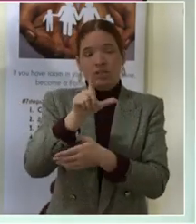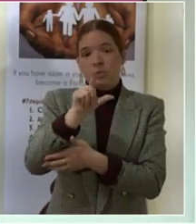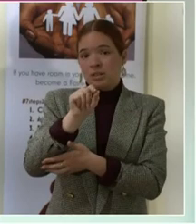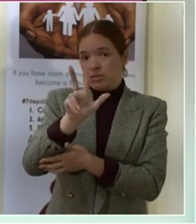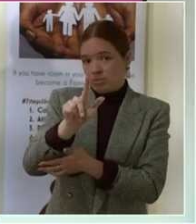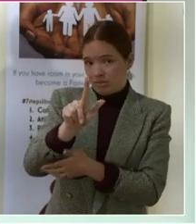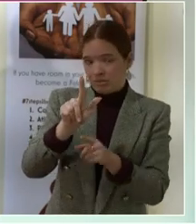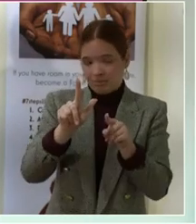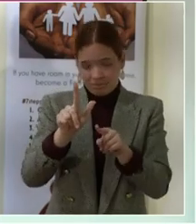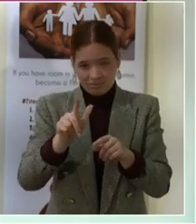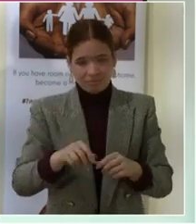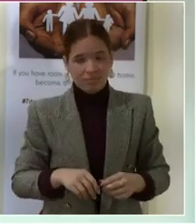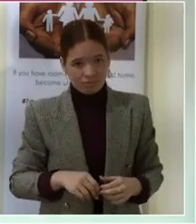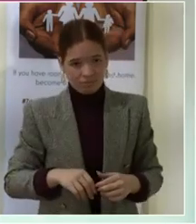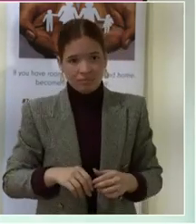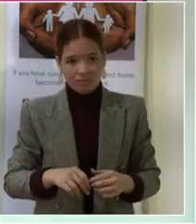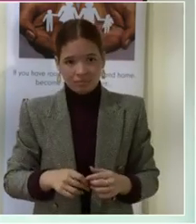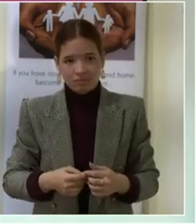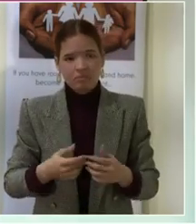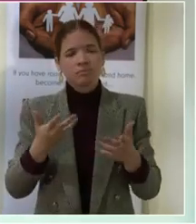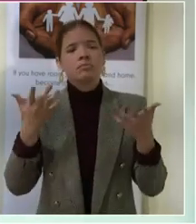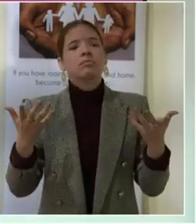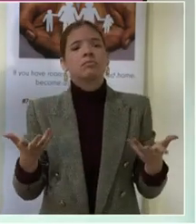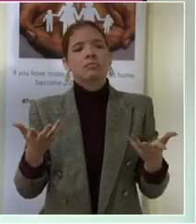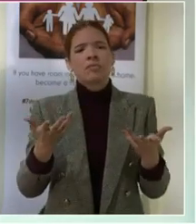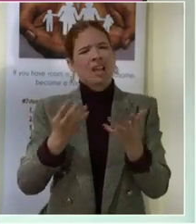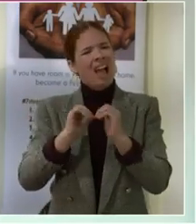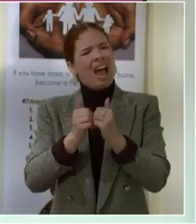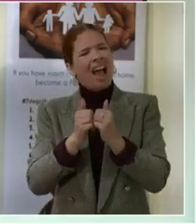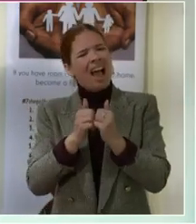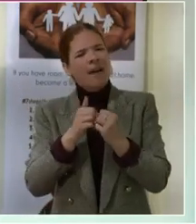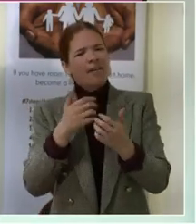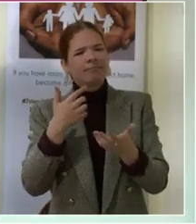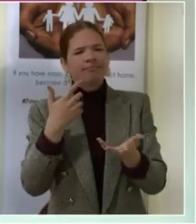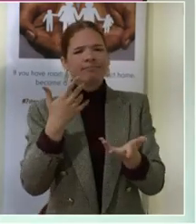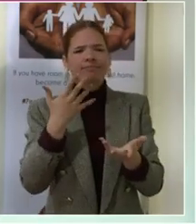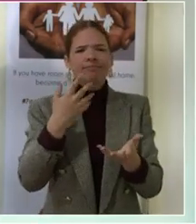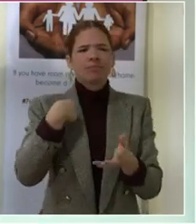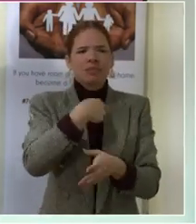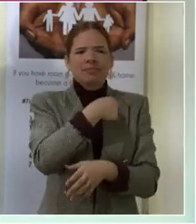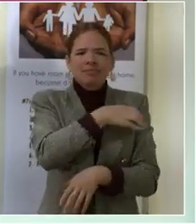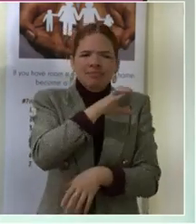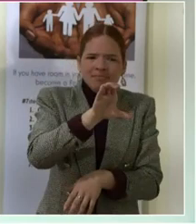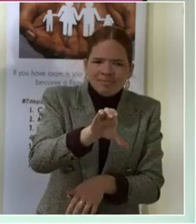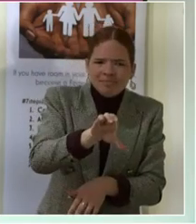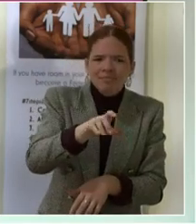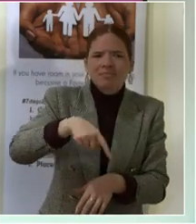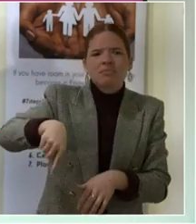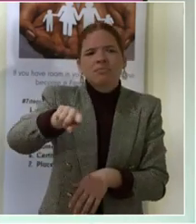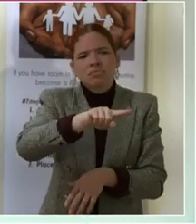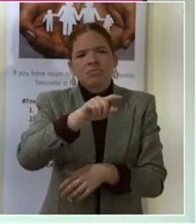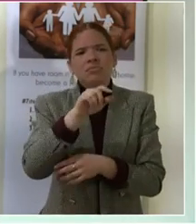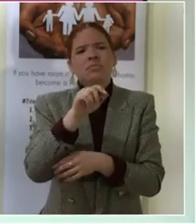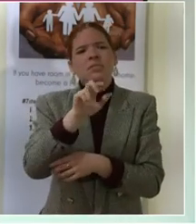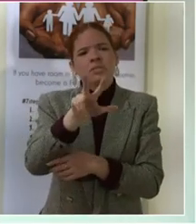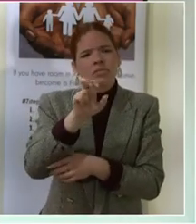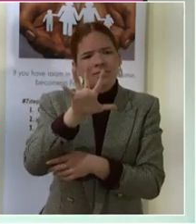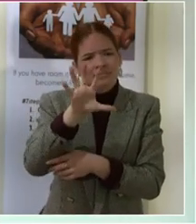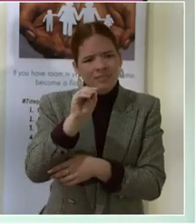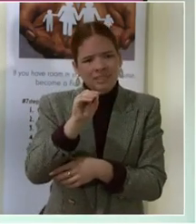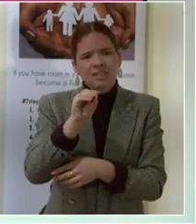through empowering, at a very minimum, 250 organizations. So we'll have 4 types of grants. Support grants, those are up to